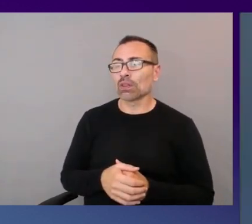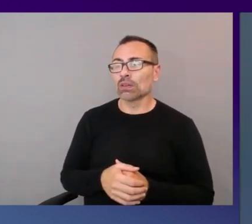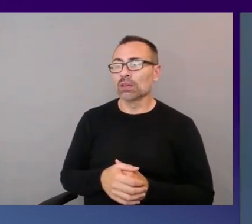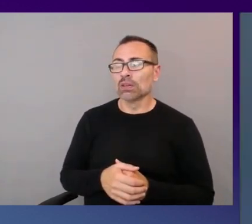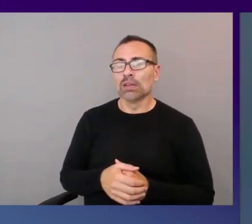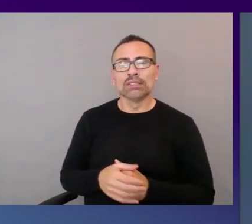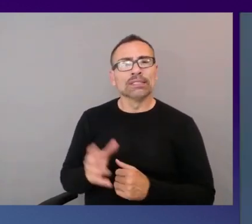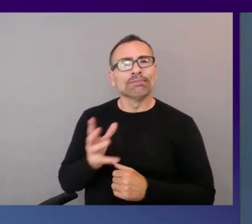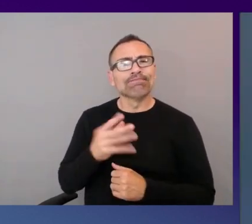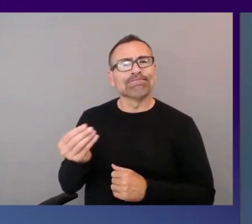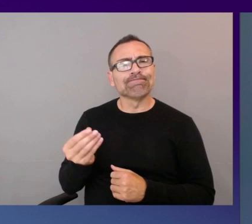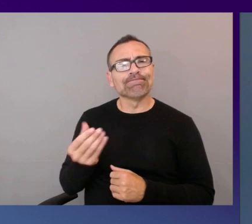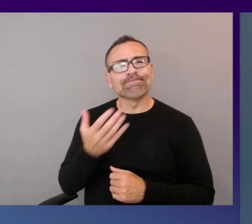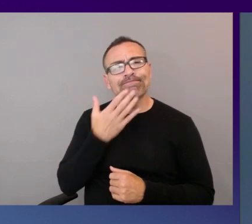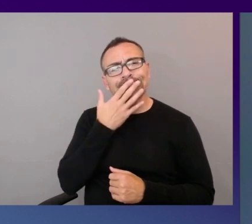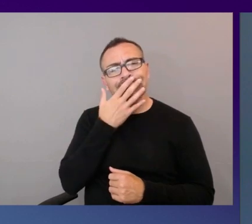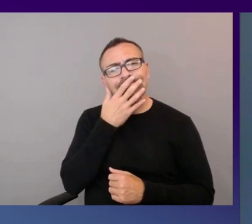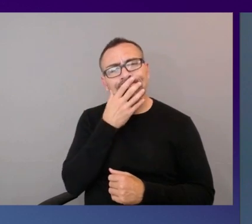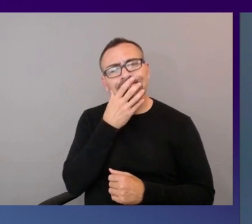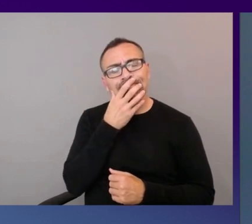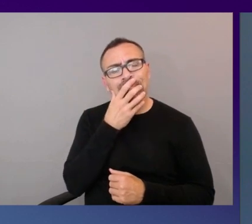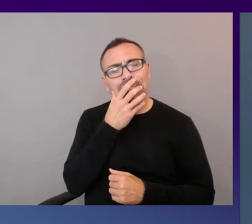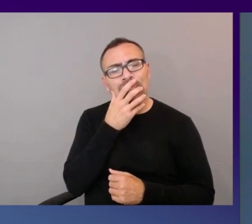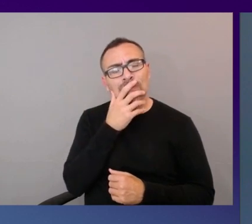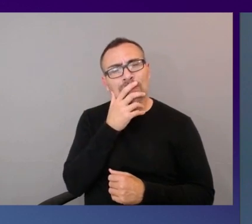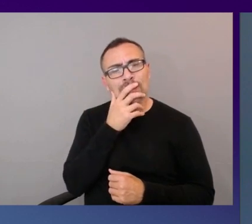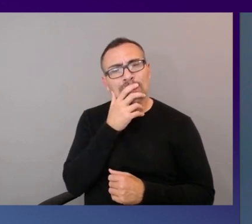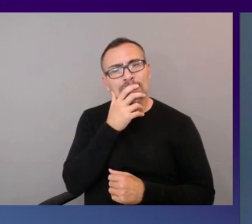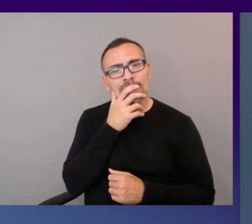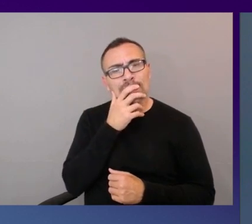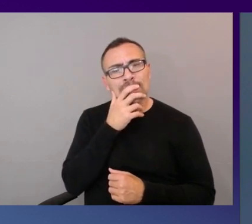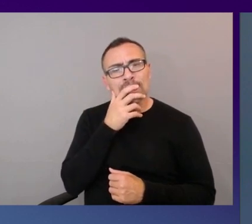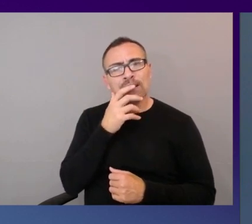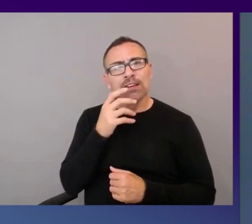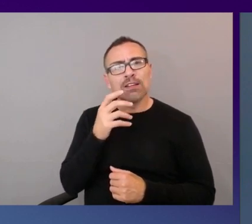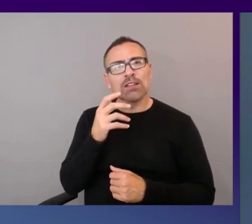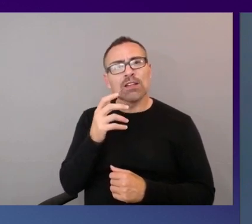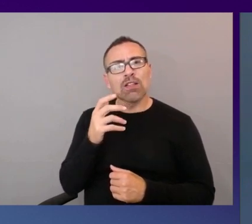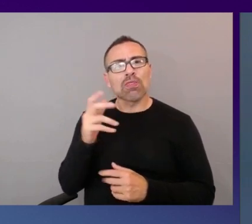think, you know, the public, sort of private